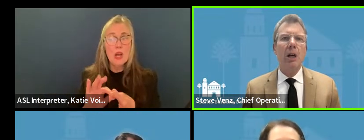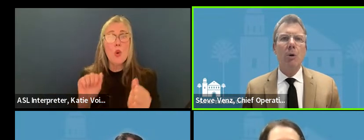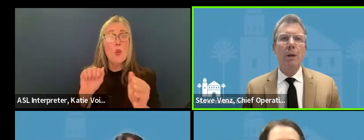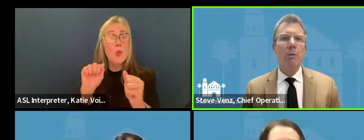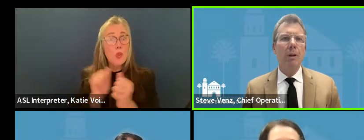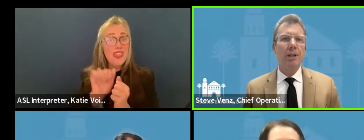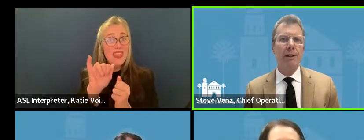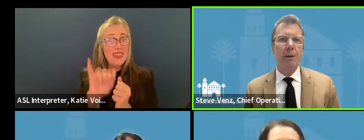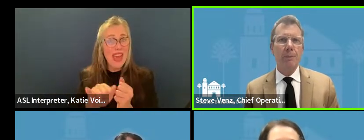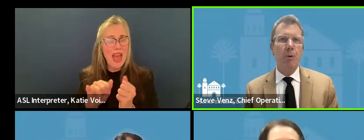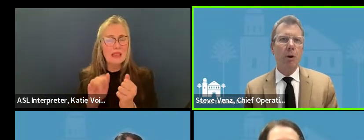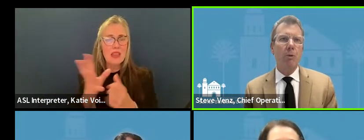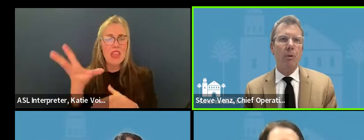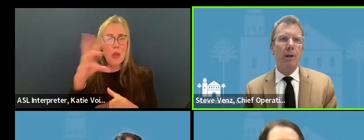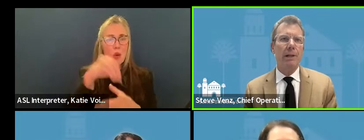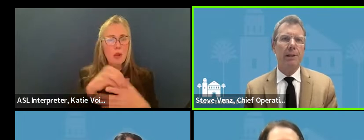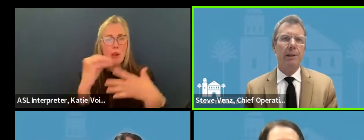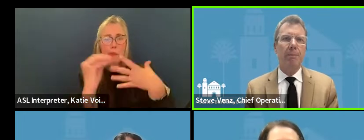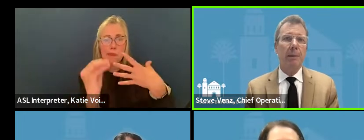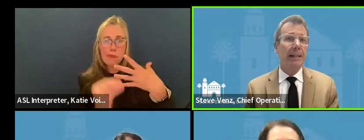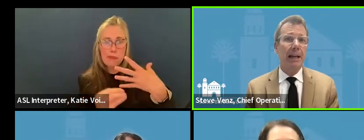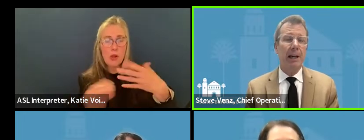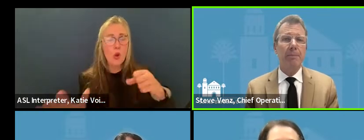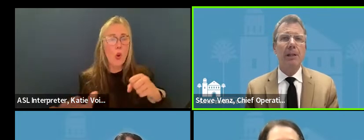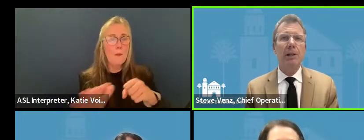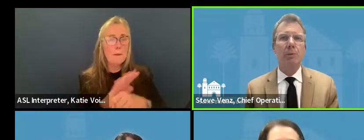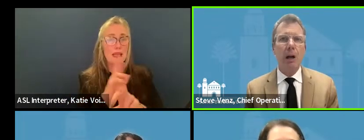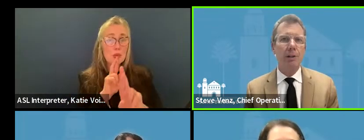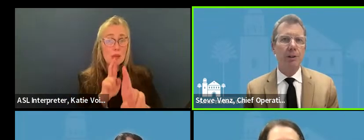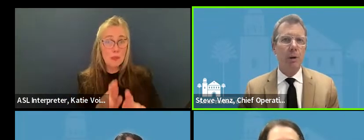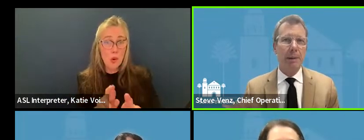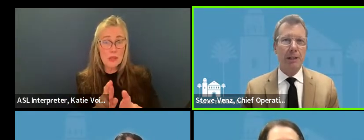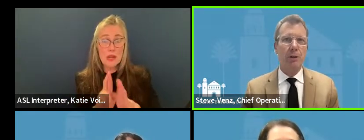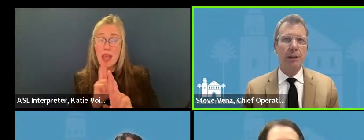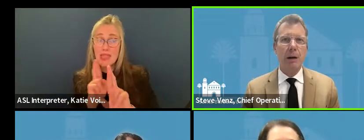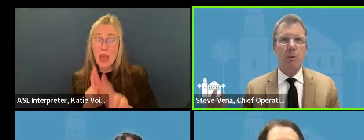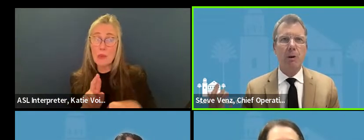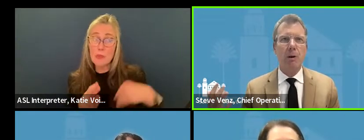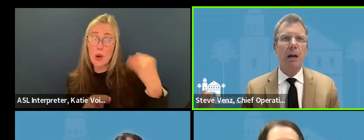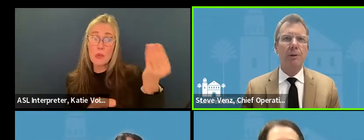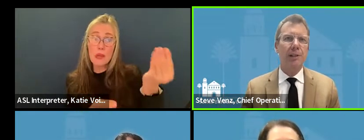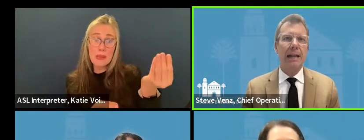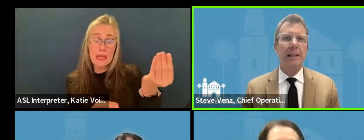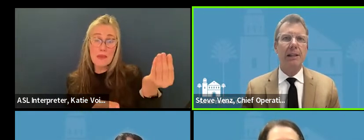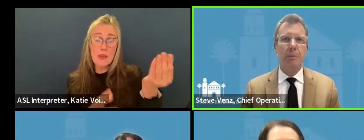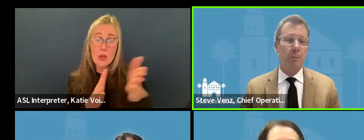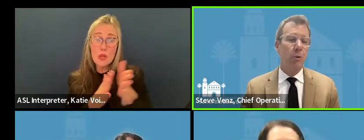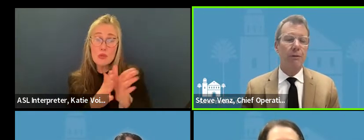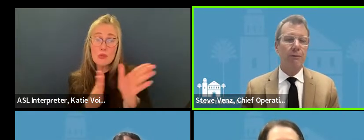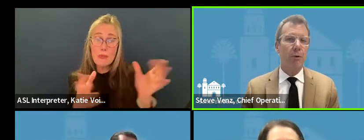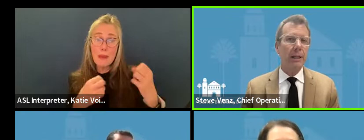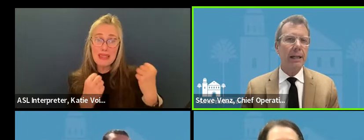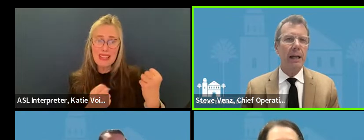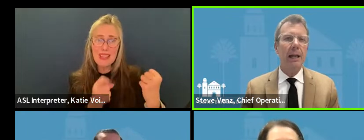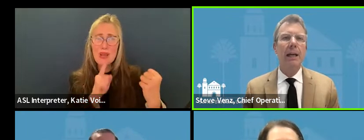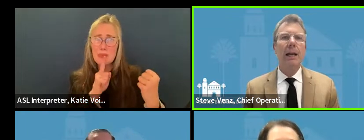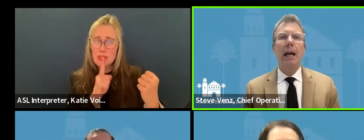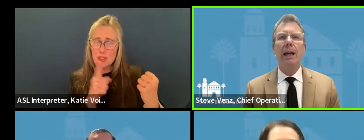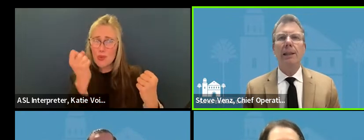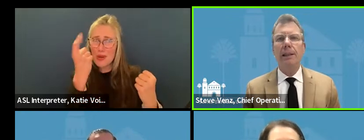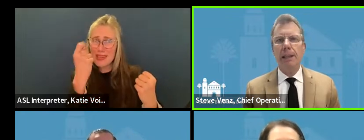that. We will share the report with public health because we also want to make sure that we're understanding the report